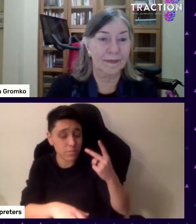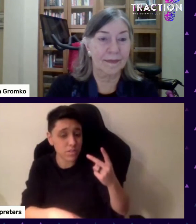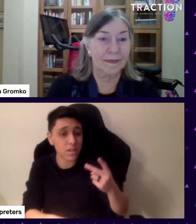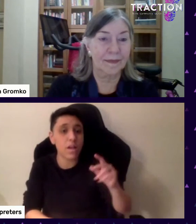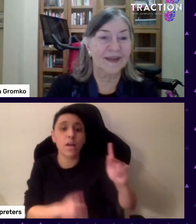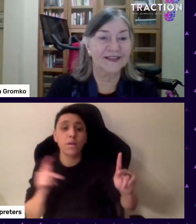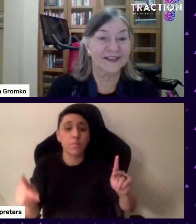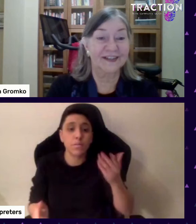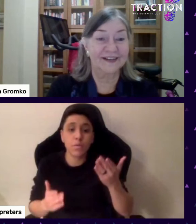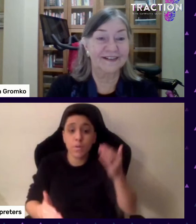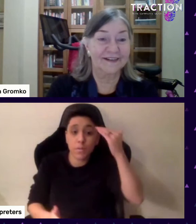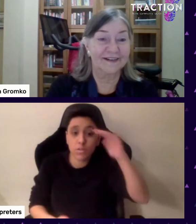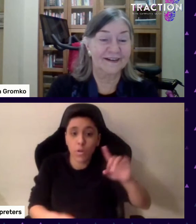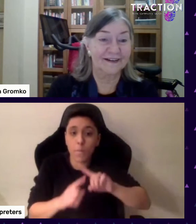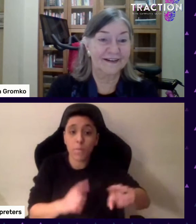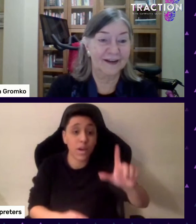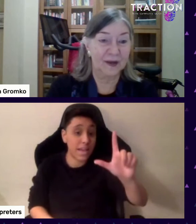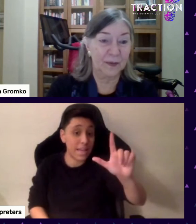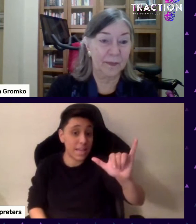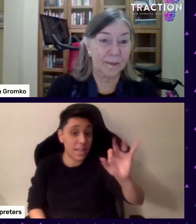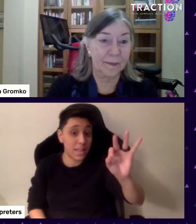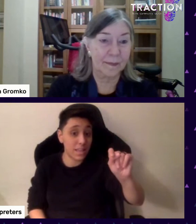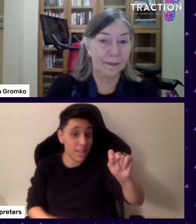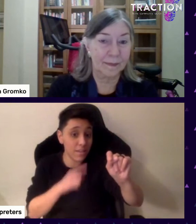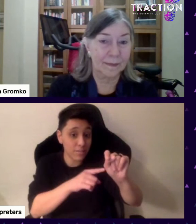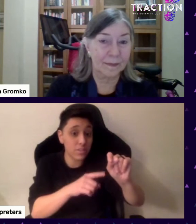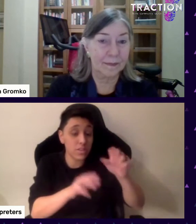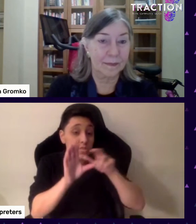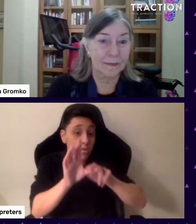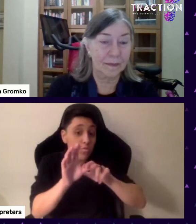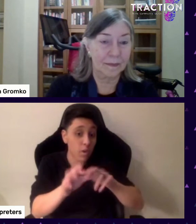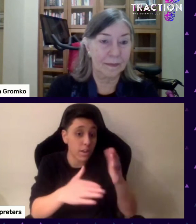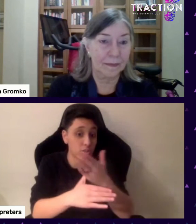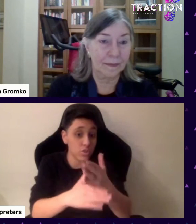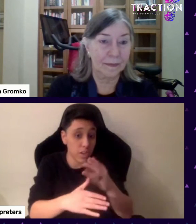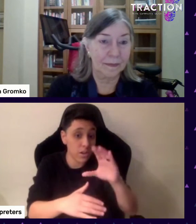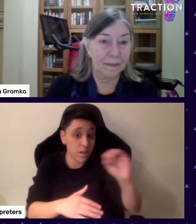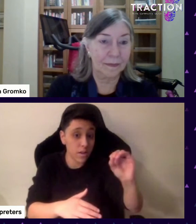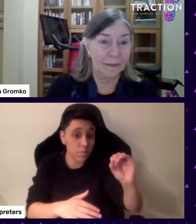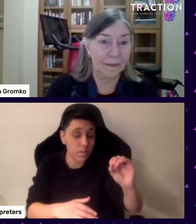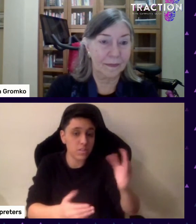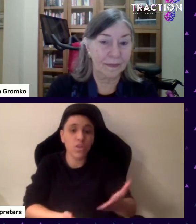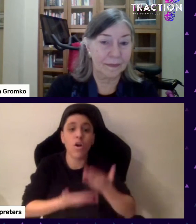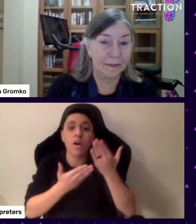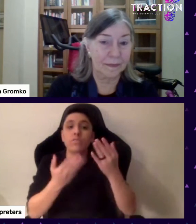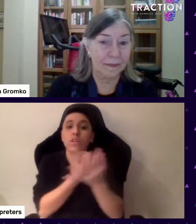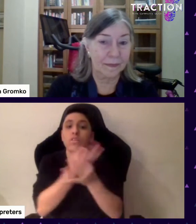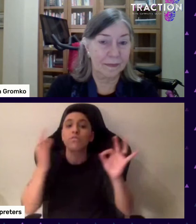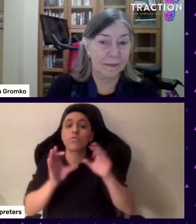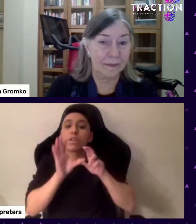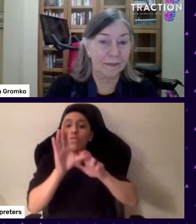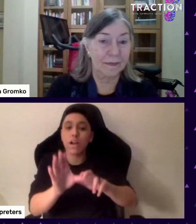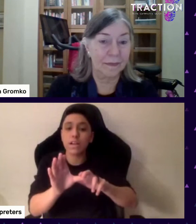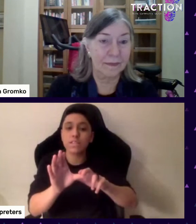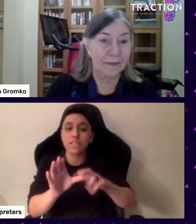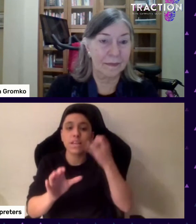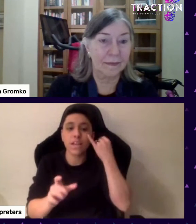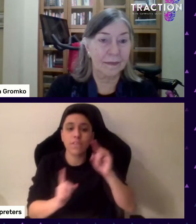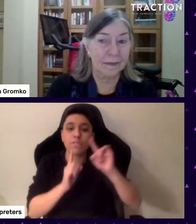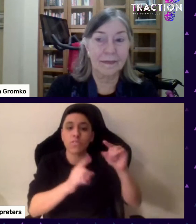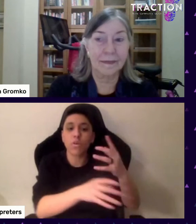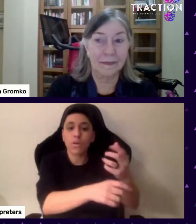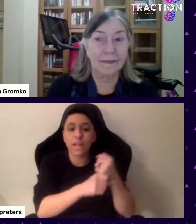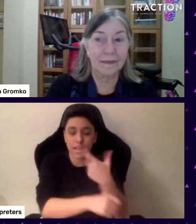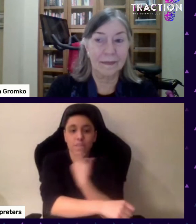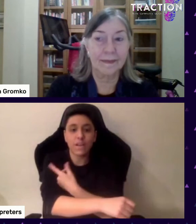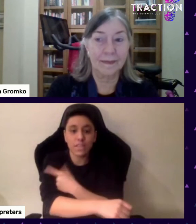the rideshare company, is offering free rides to anybody that needs a ride to get a vaccine. They'll take you to the clinic